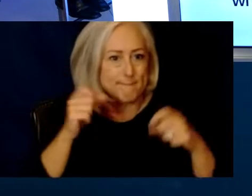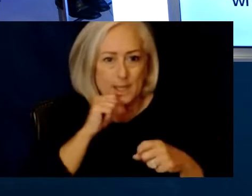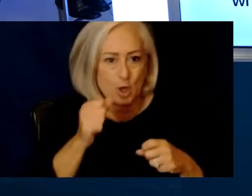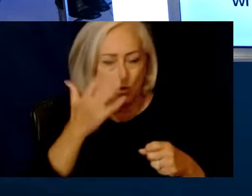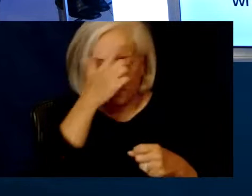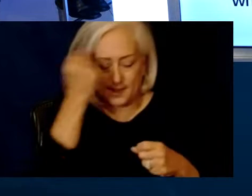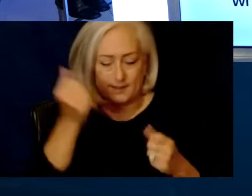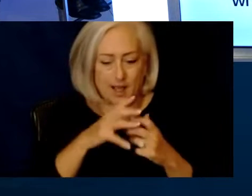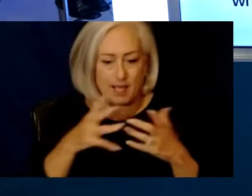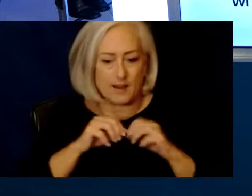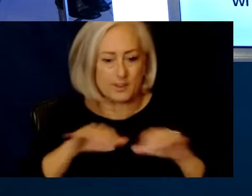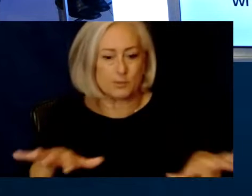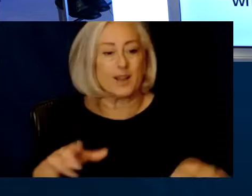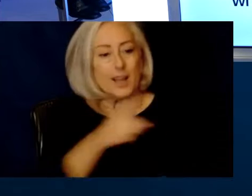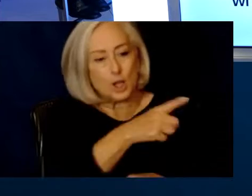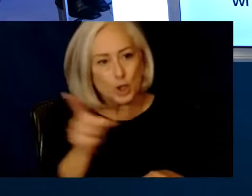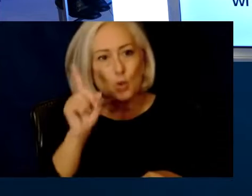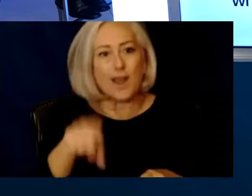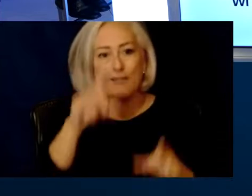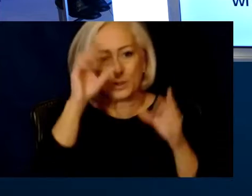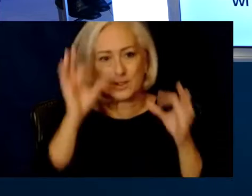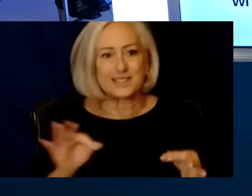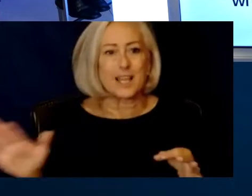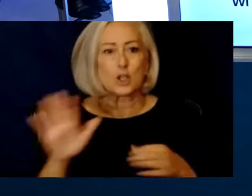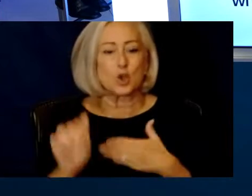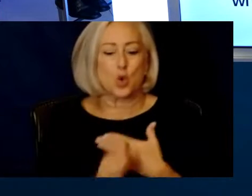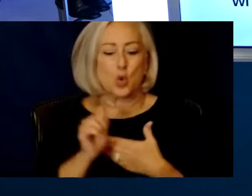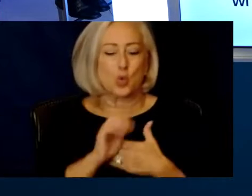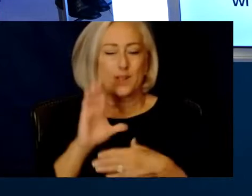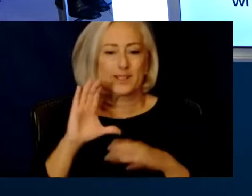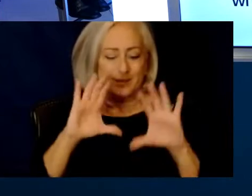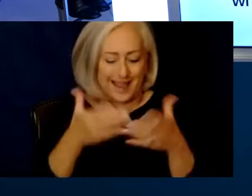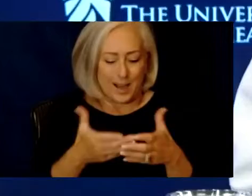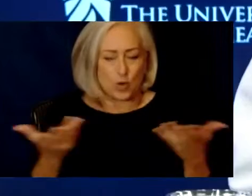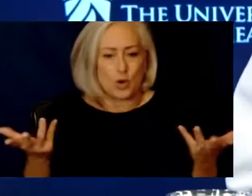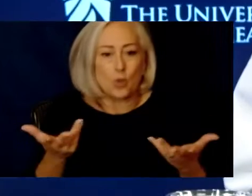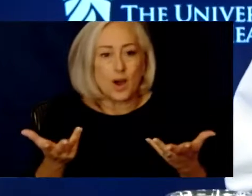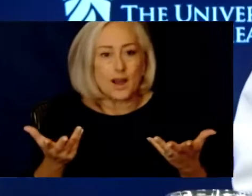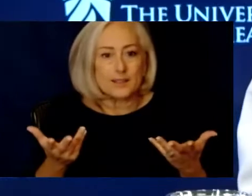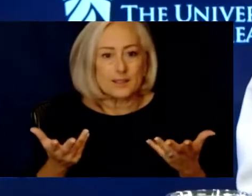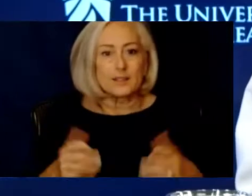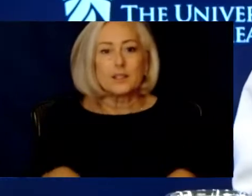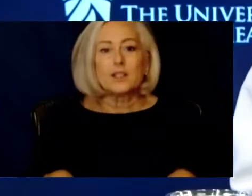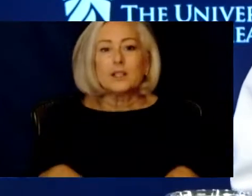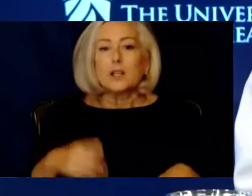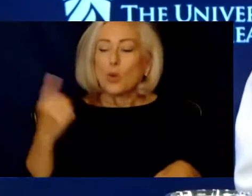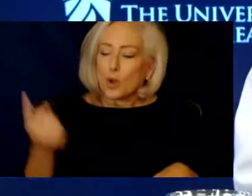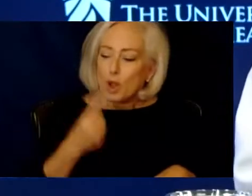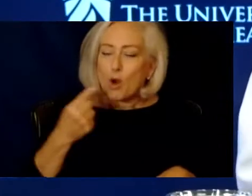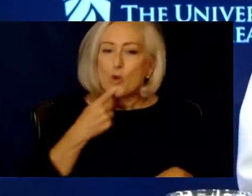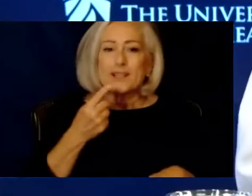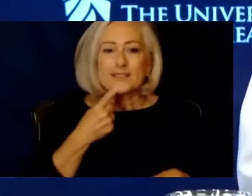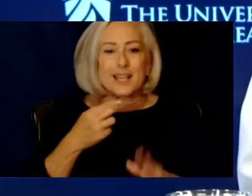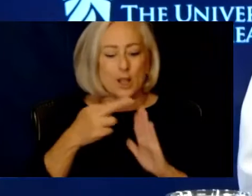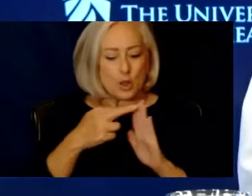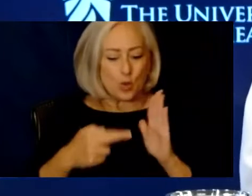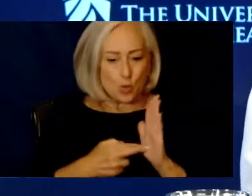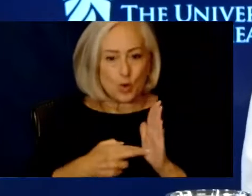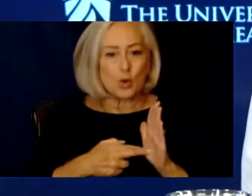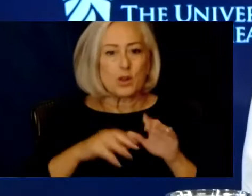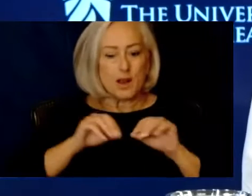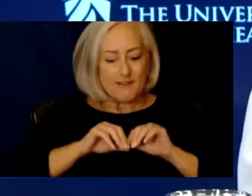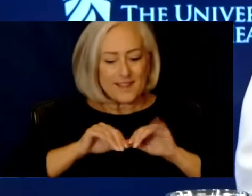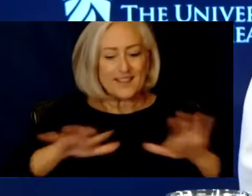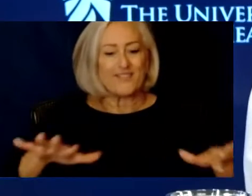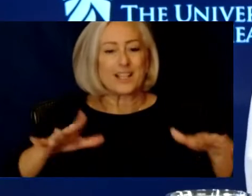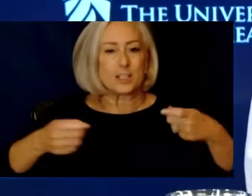decide your own risk categories. What have we always said from the very beginning of this program, Hawkeye? the rules of infection control